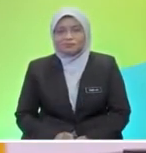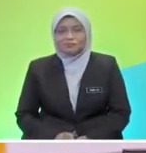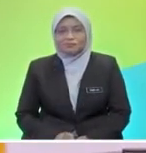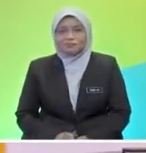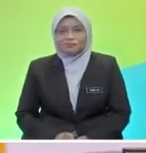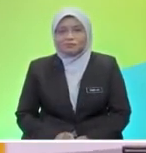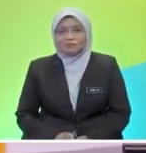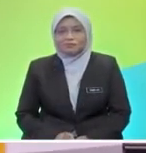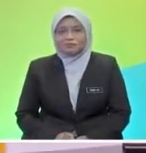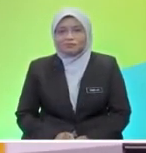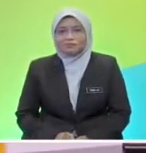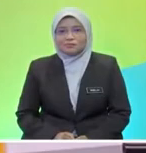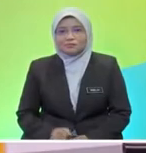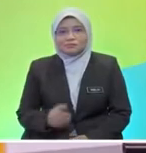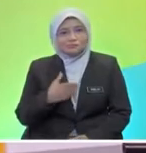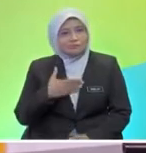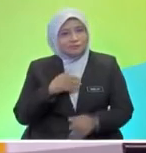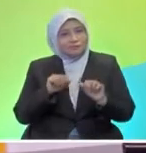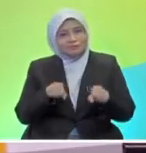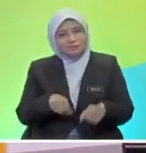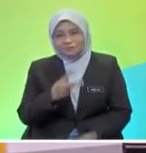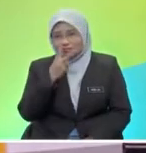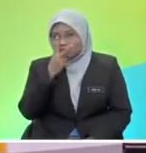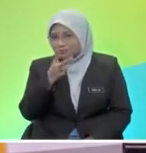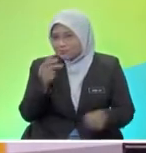and the textures with my eyes.